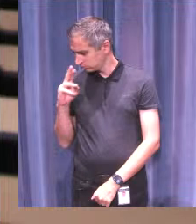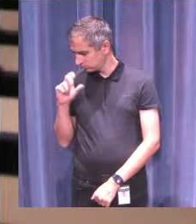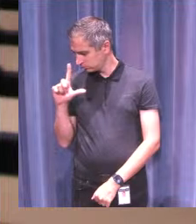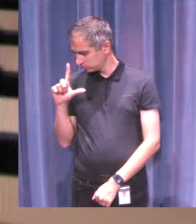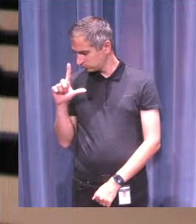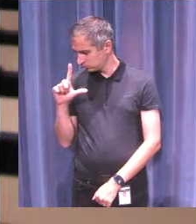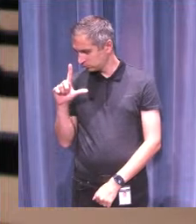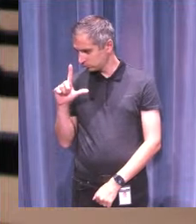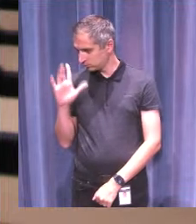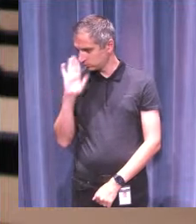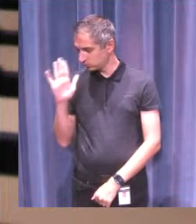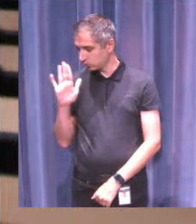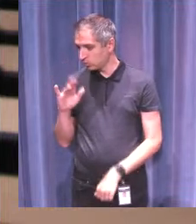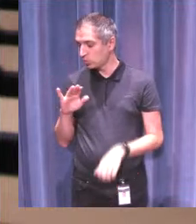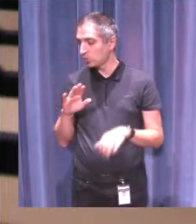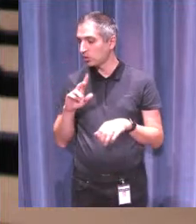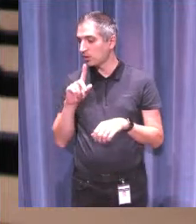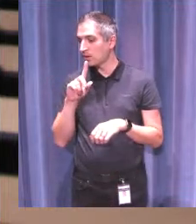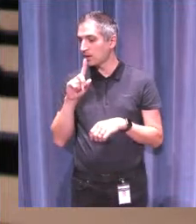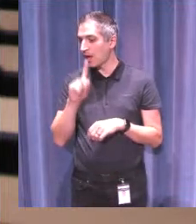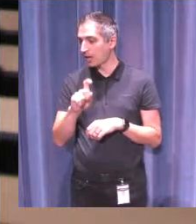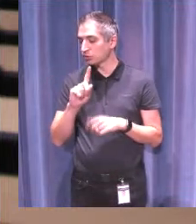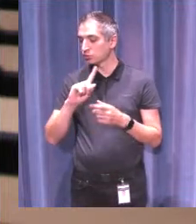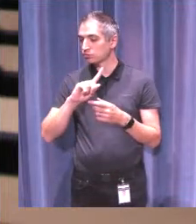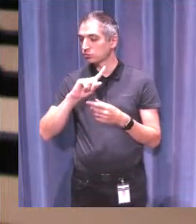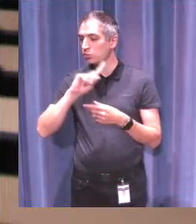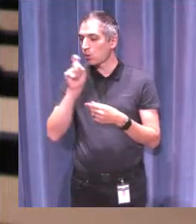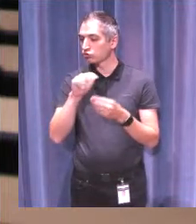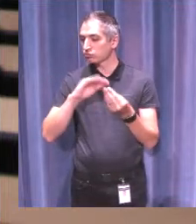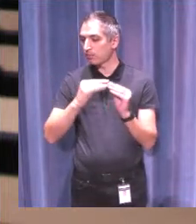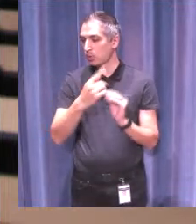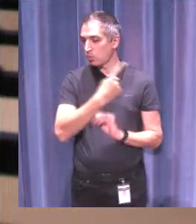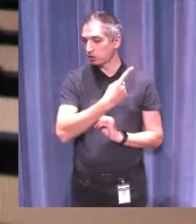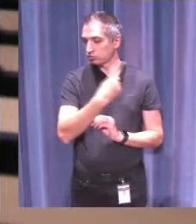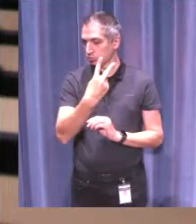You're going to do questions 1 and 2.